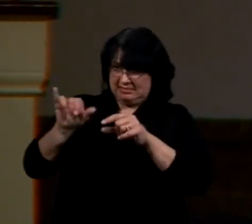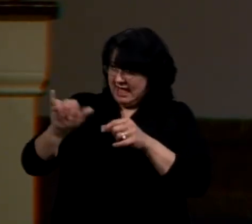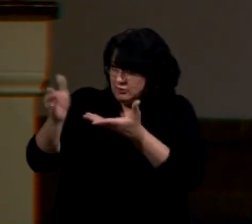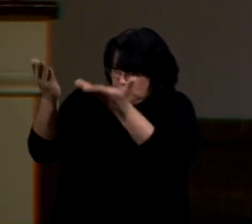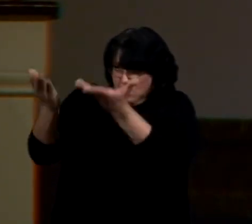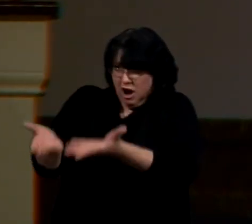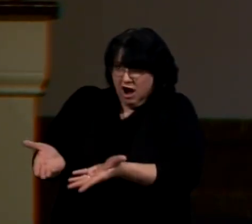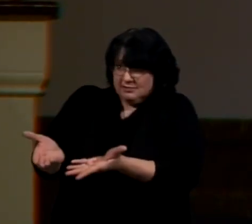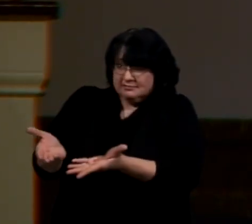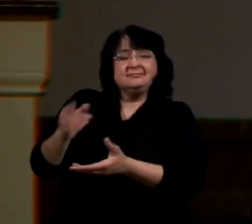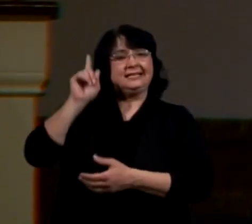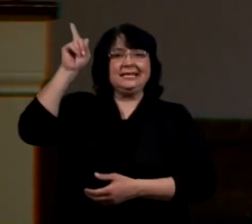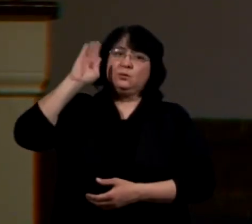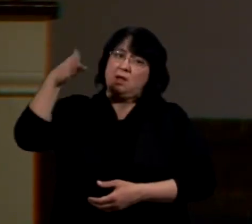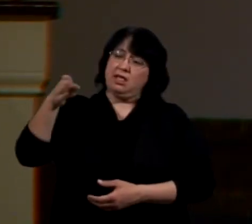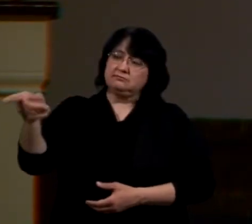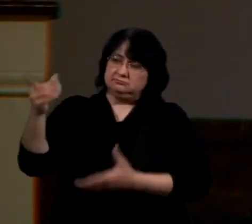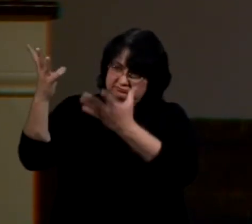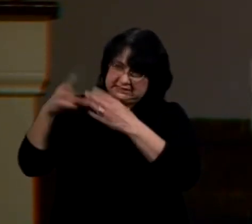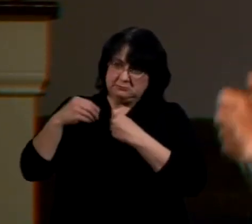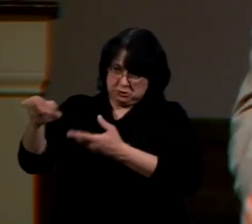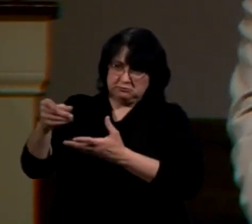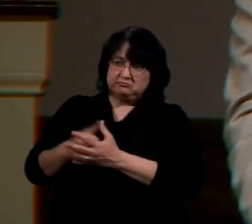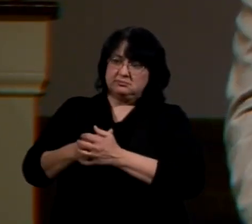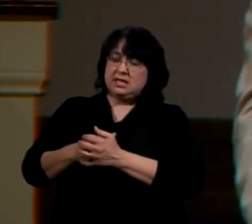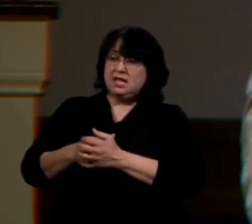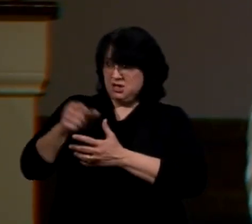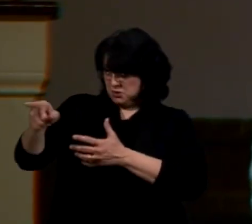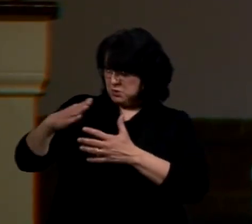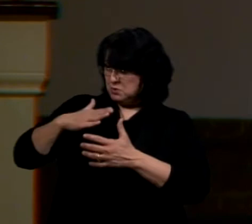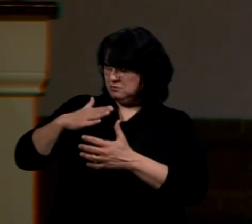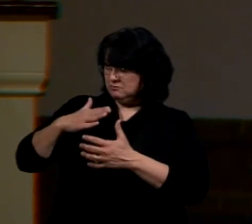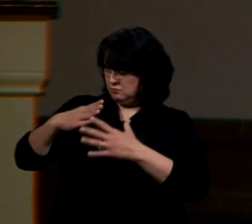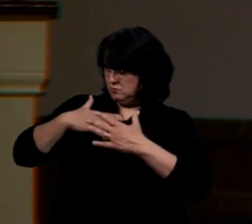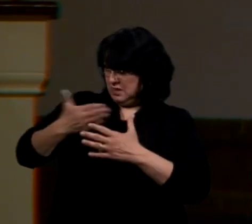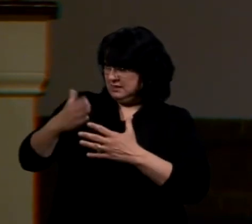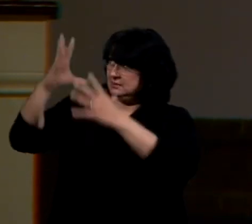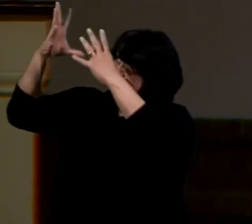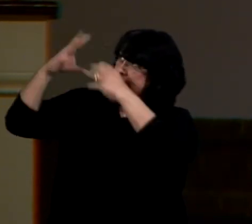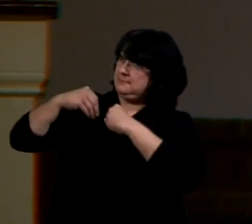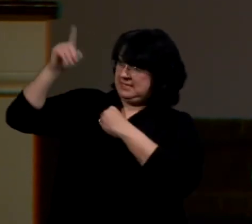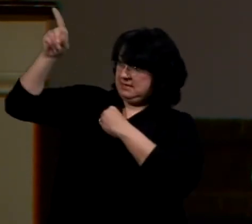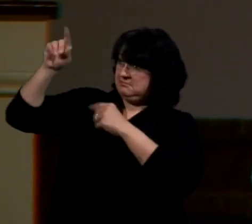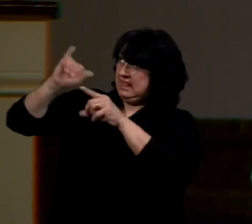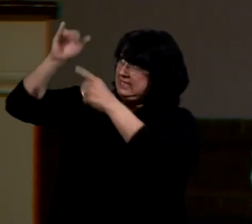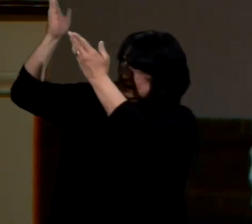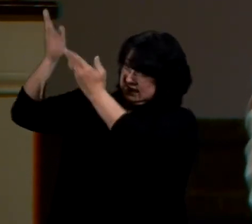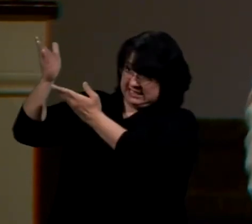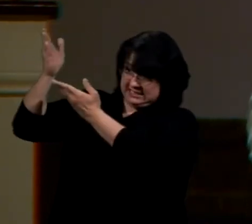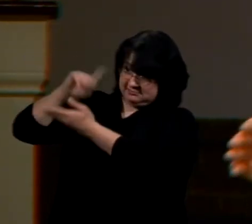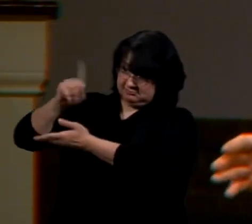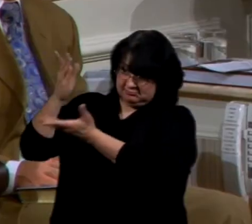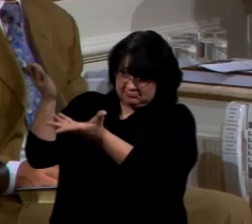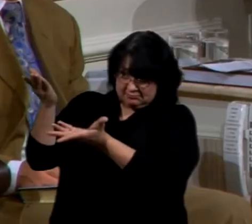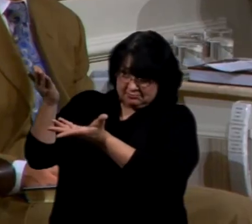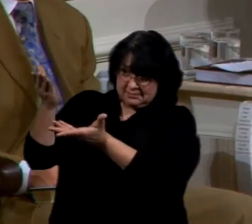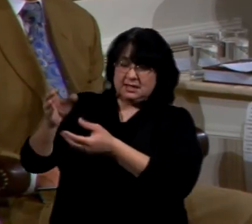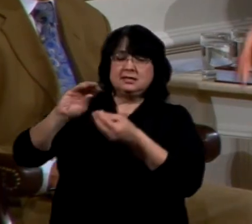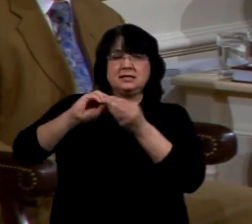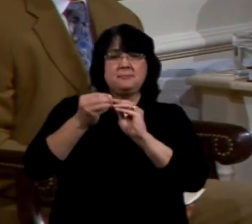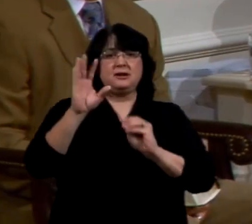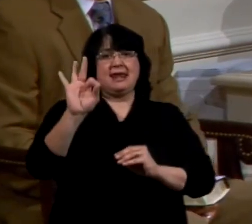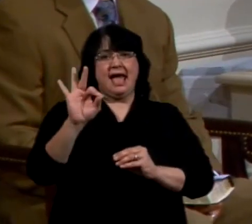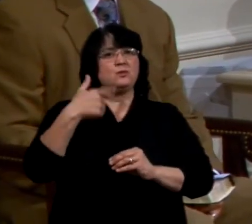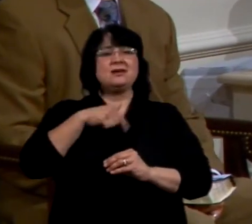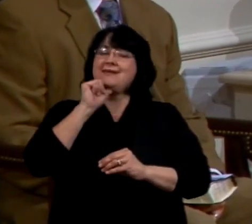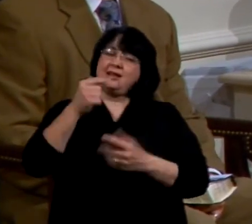are, and he will, would you be willing to receive him just like he is? In step 9, we're not